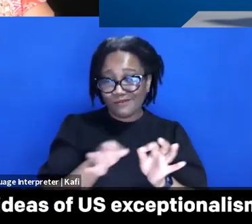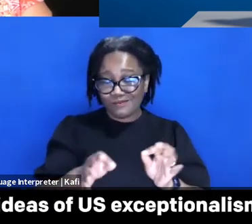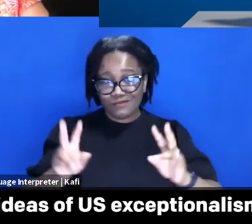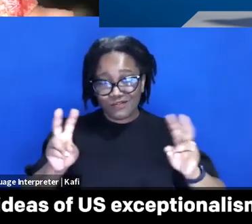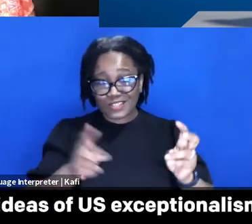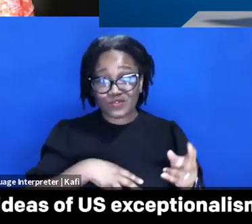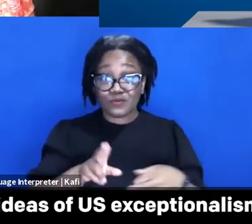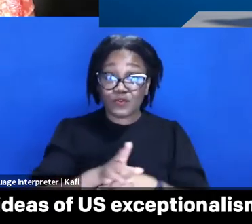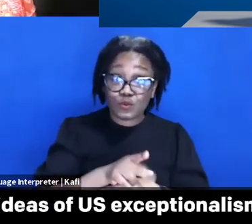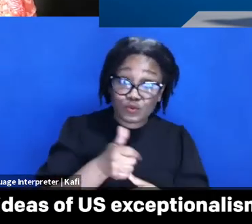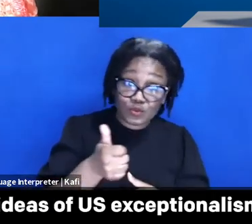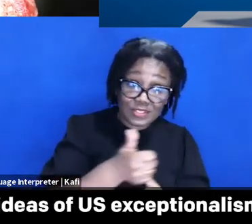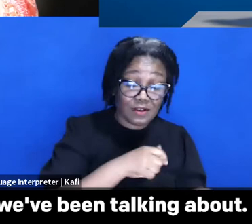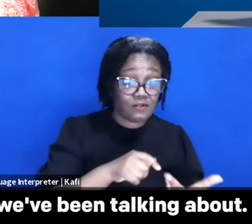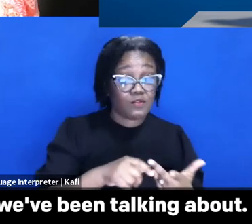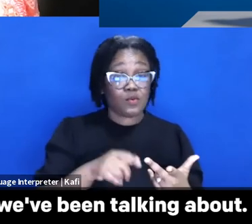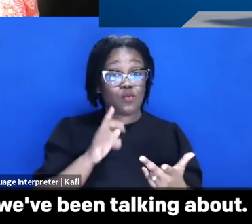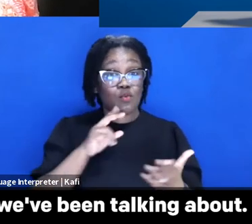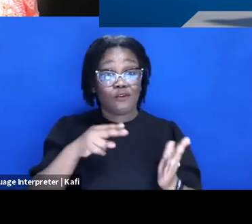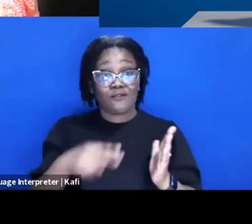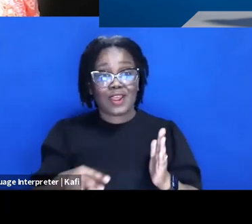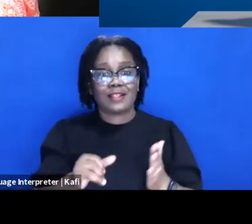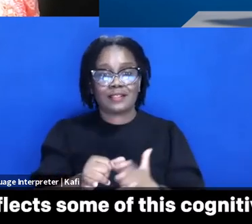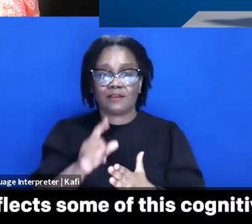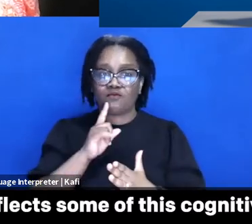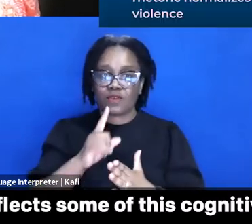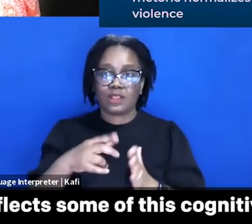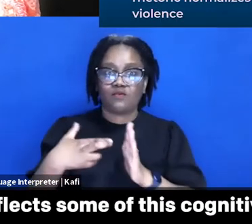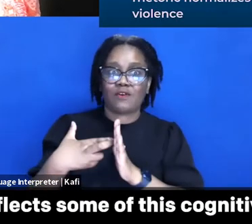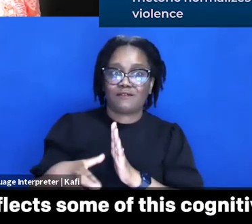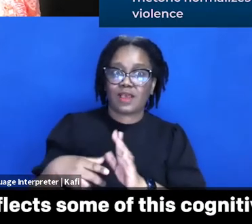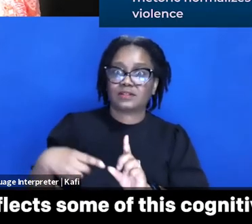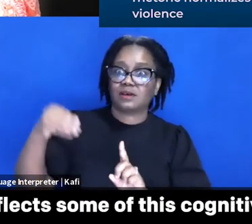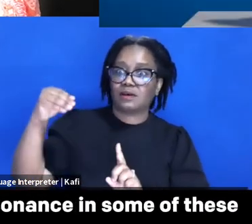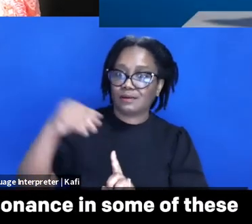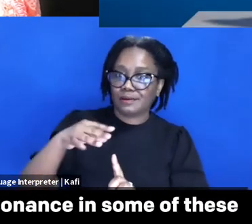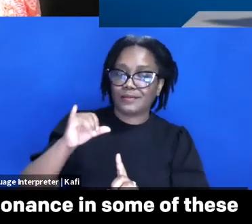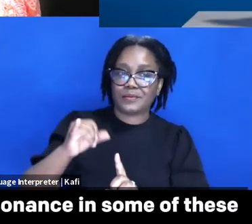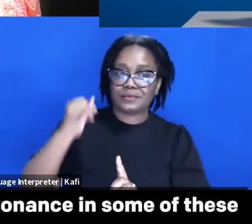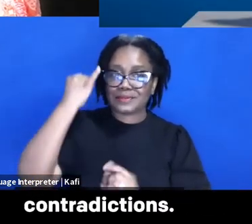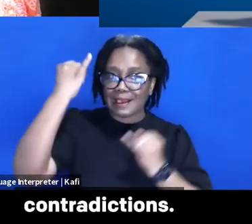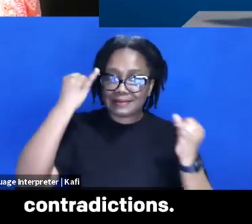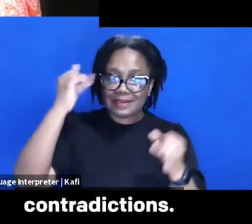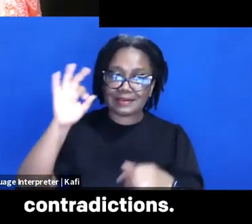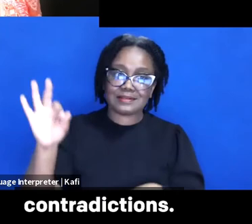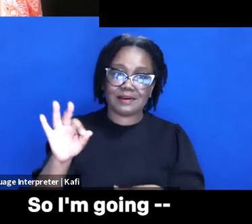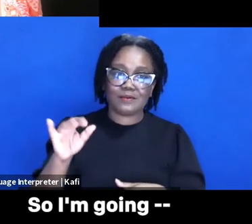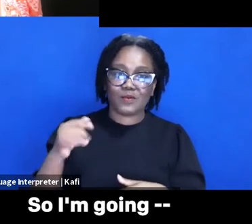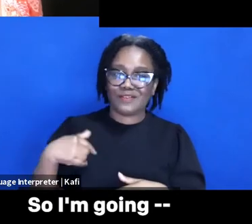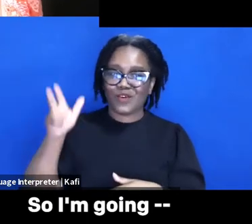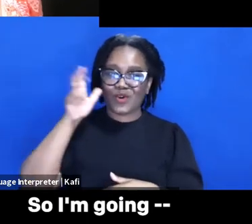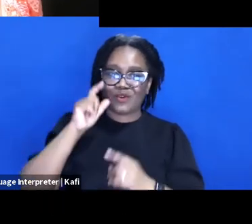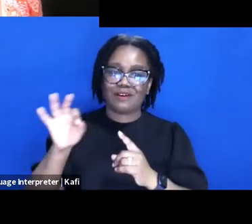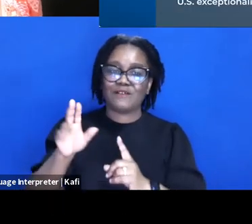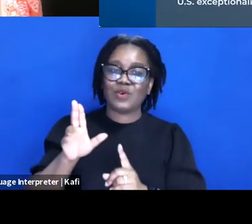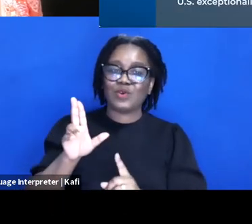reflect these ideas of US exceptionalism that we have been talking about, that reflect some of this cognitive dissonance and some of these contradictions. So